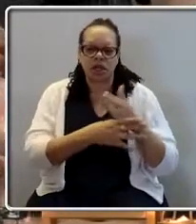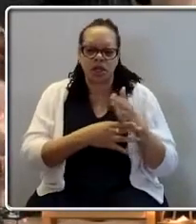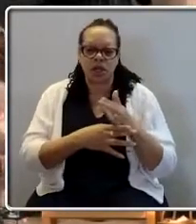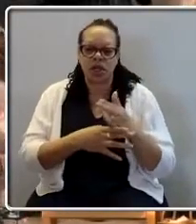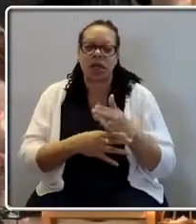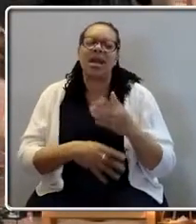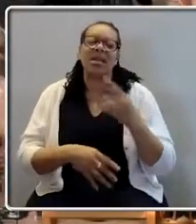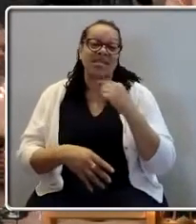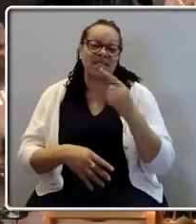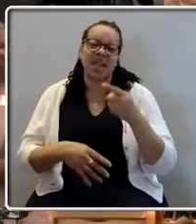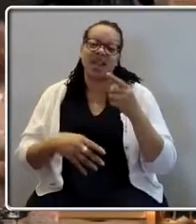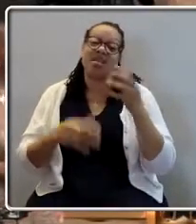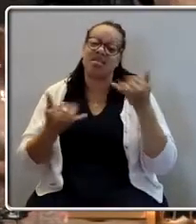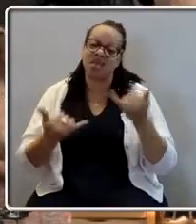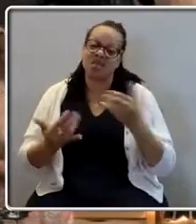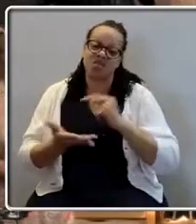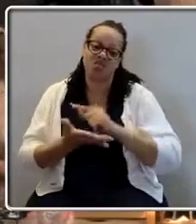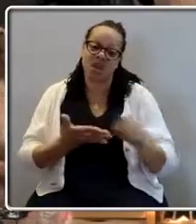it.